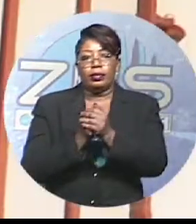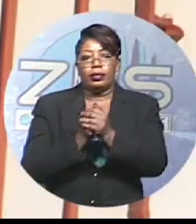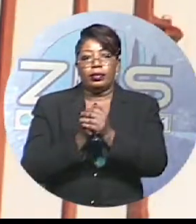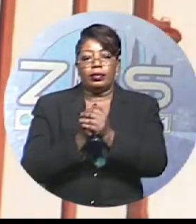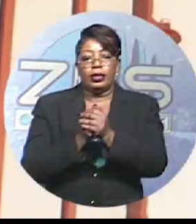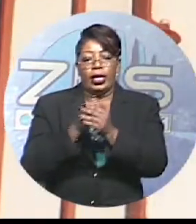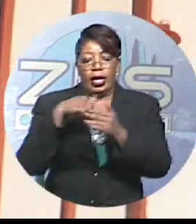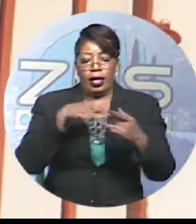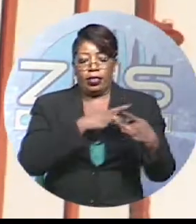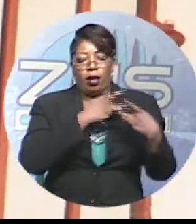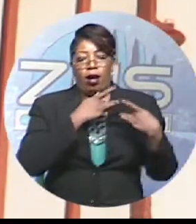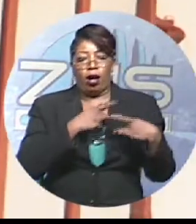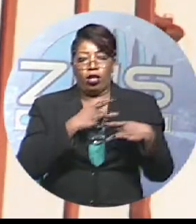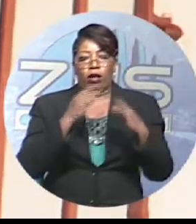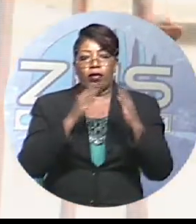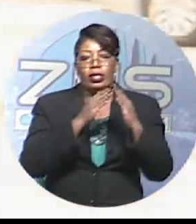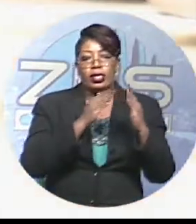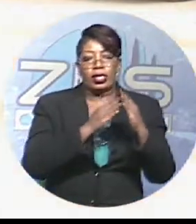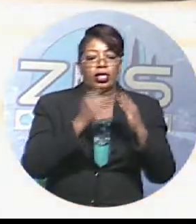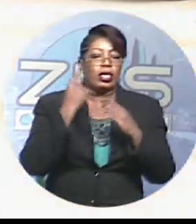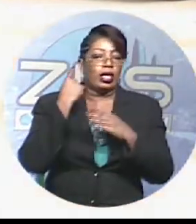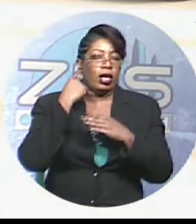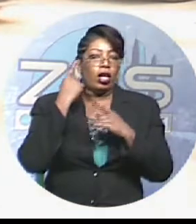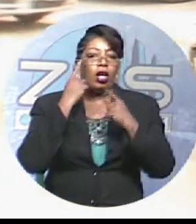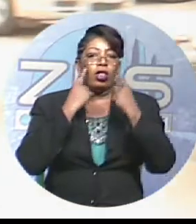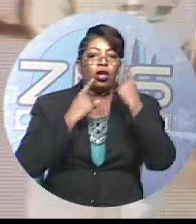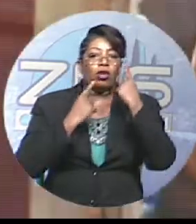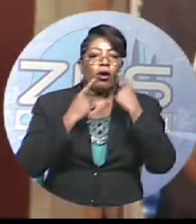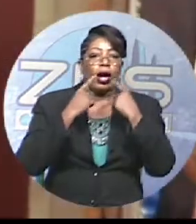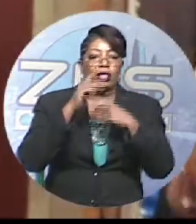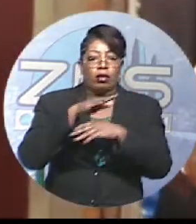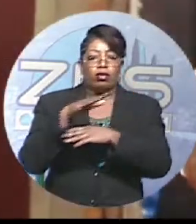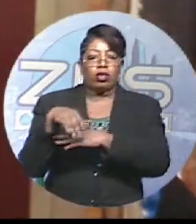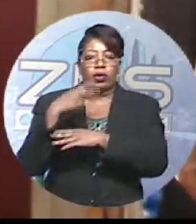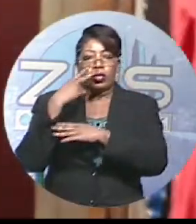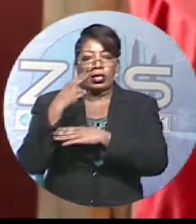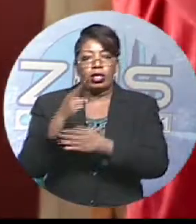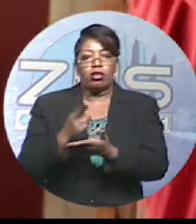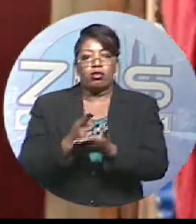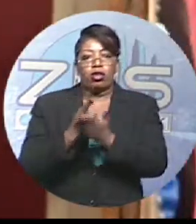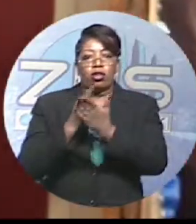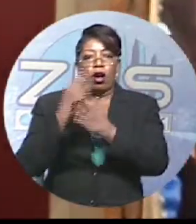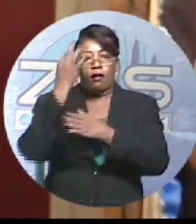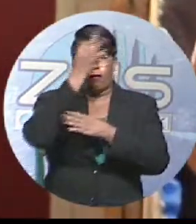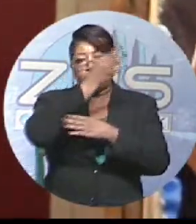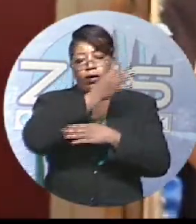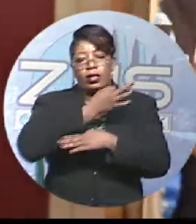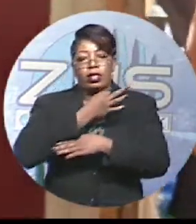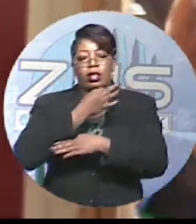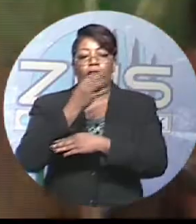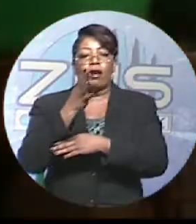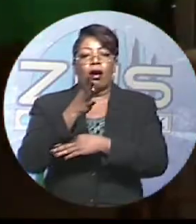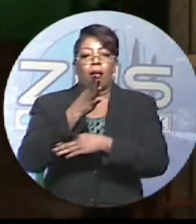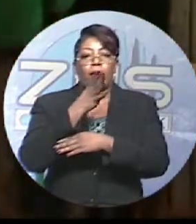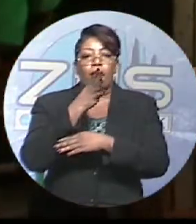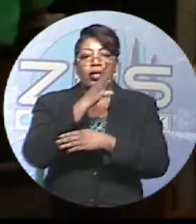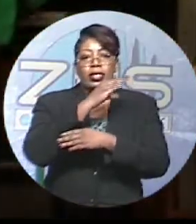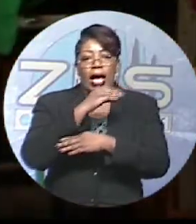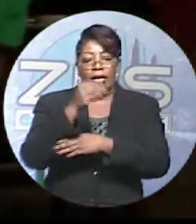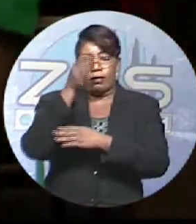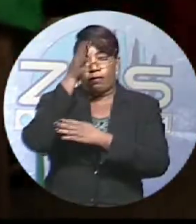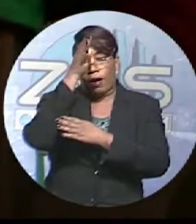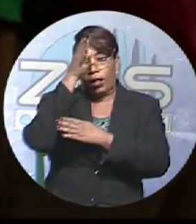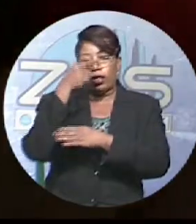In the heart of the city, we heard the cries of children and saw the relief on the faces of many mothers and